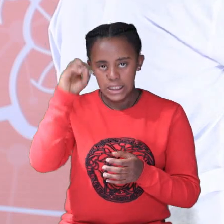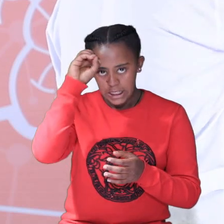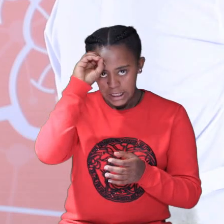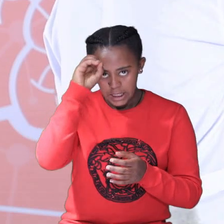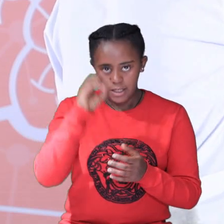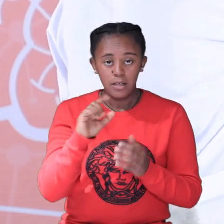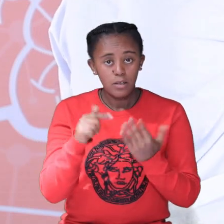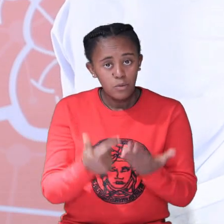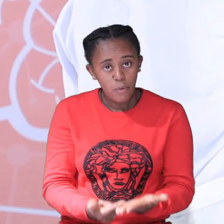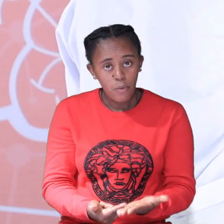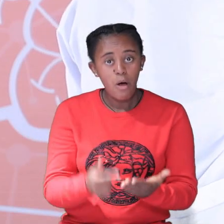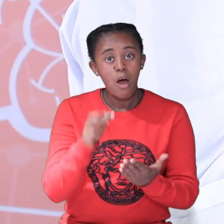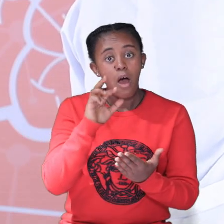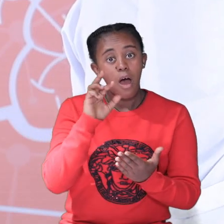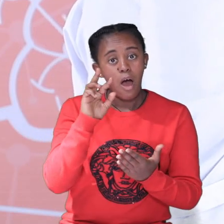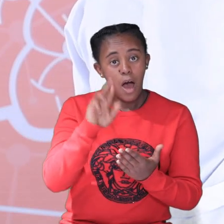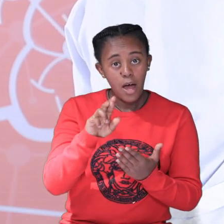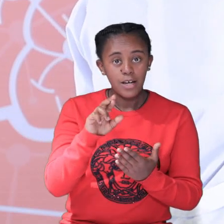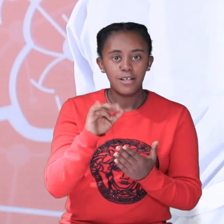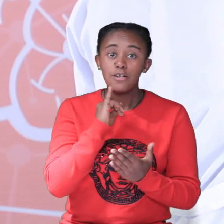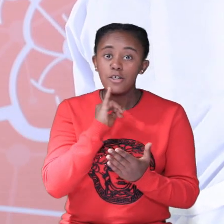I is equals to